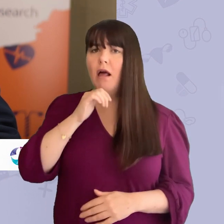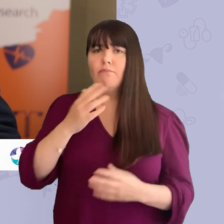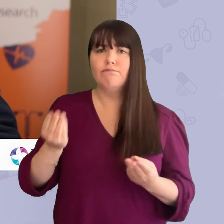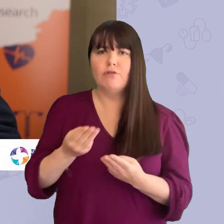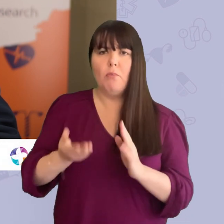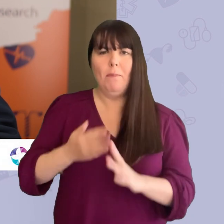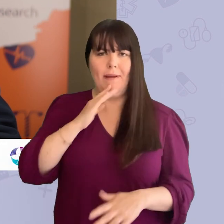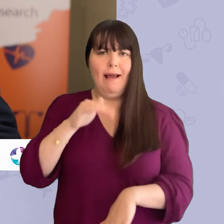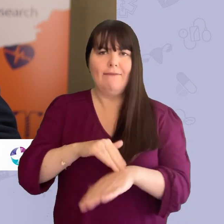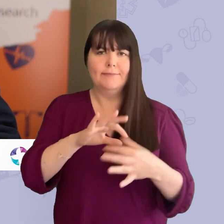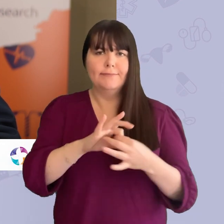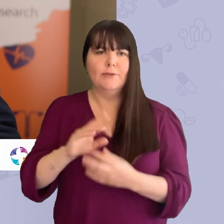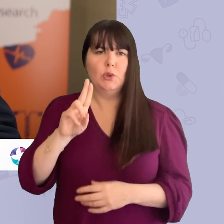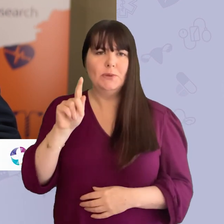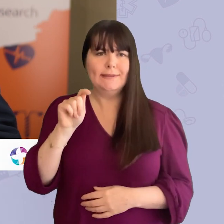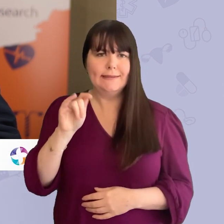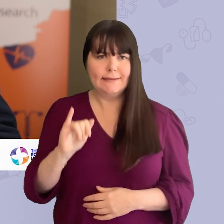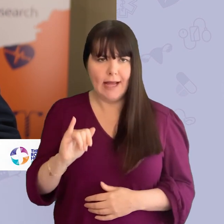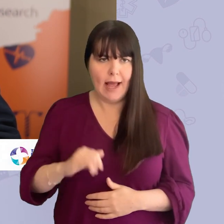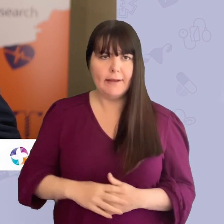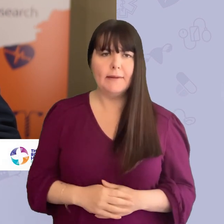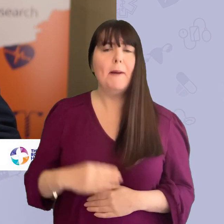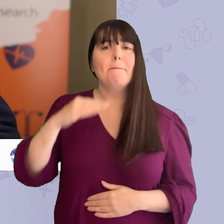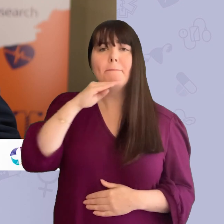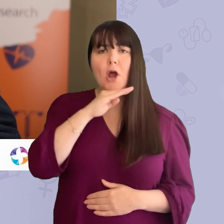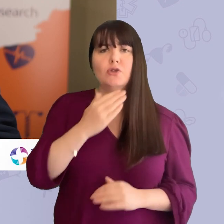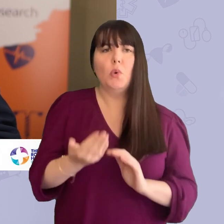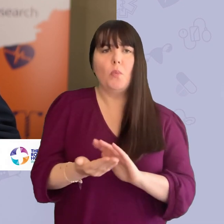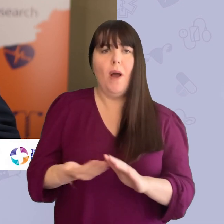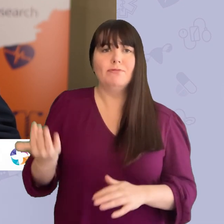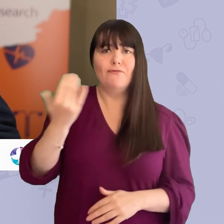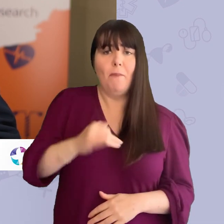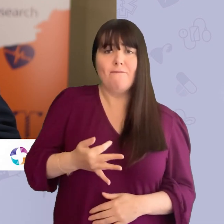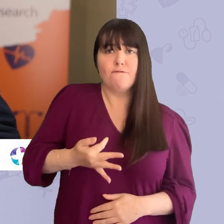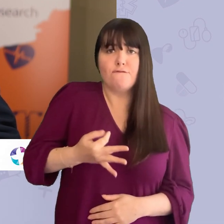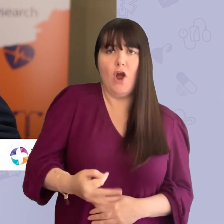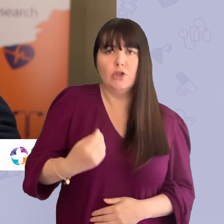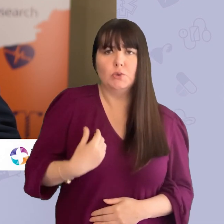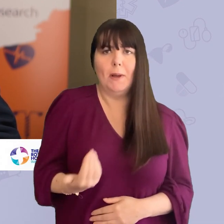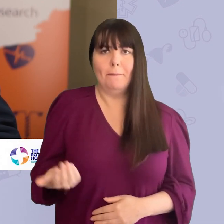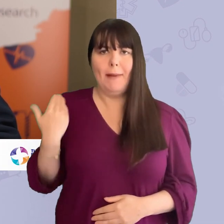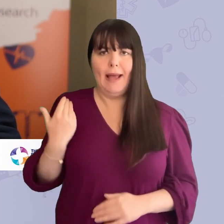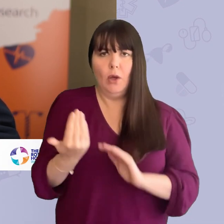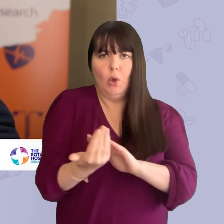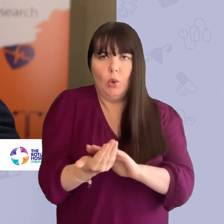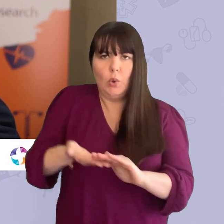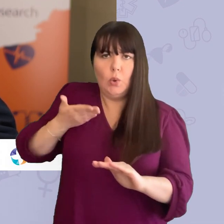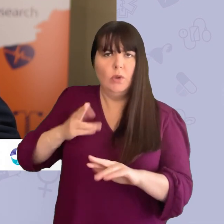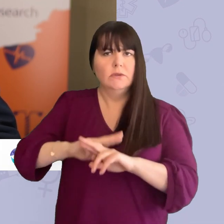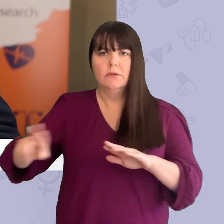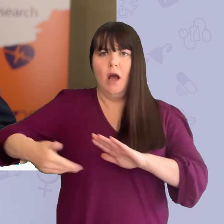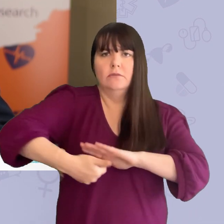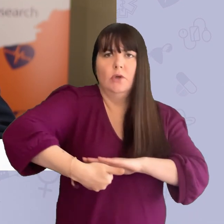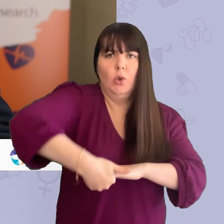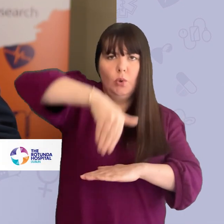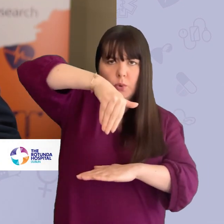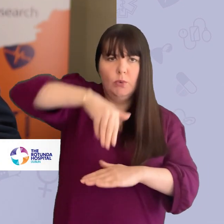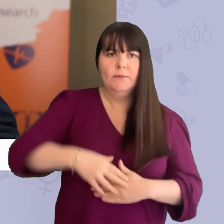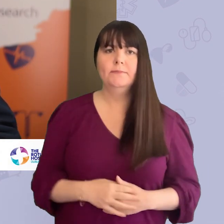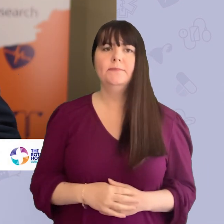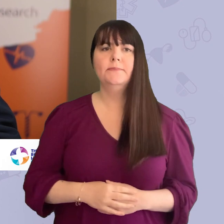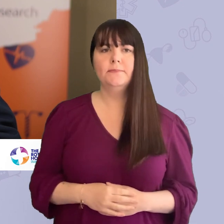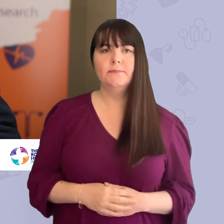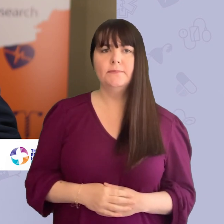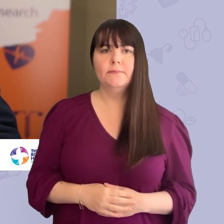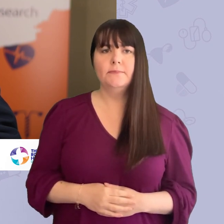infection. It's important to wipe from front to back, not from back to front. Sometimes urinary tract infections can occur